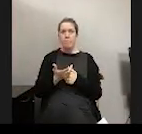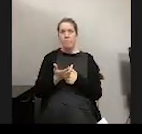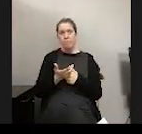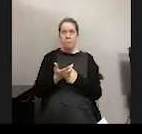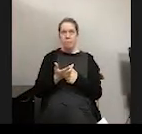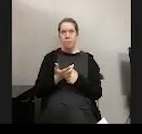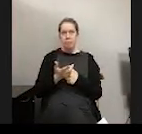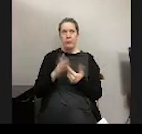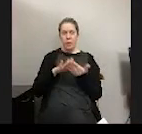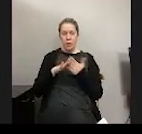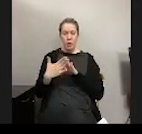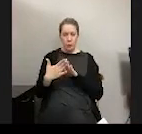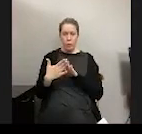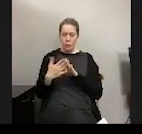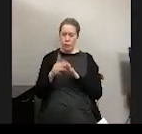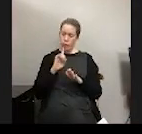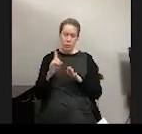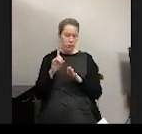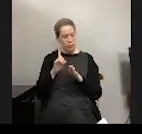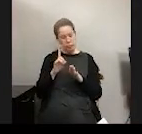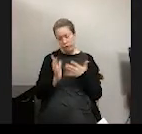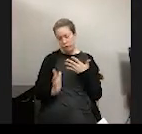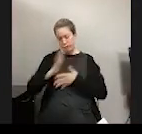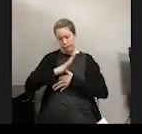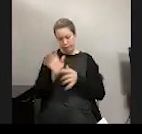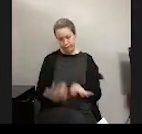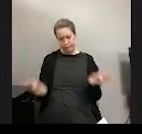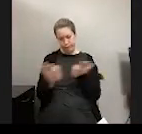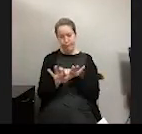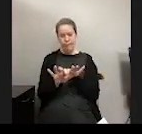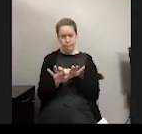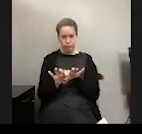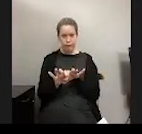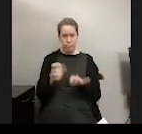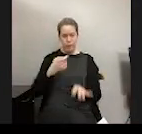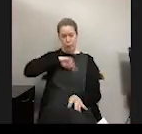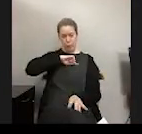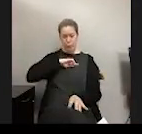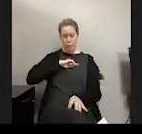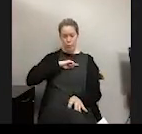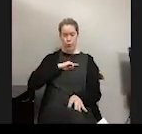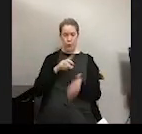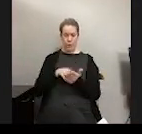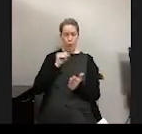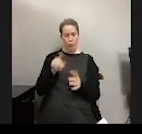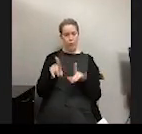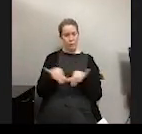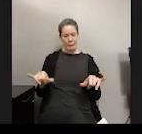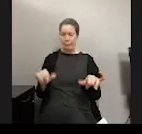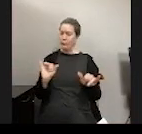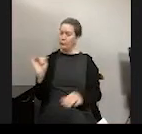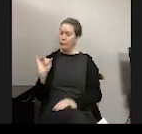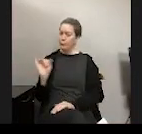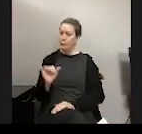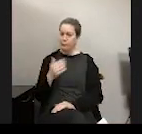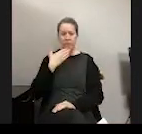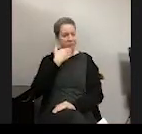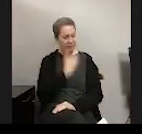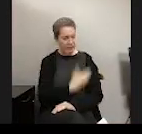I think community is key. Sorry. But we're learning too. Thank you.